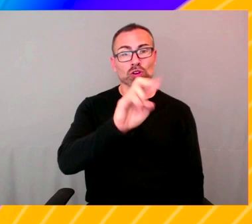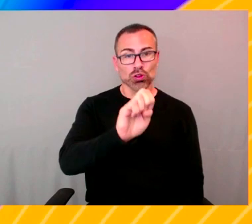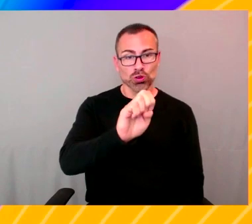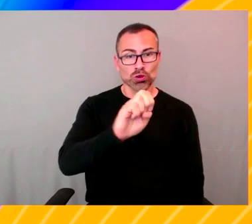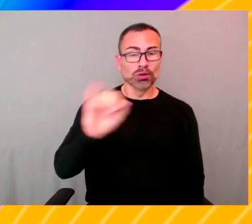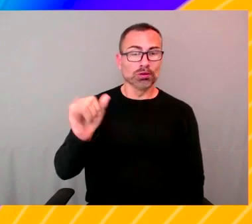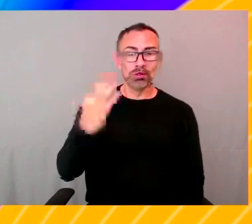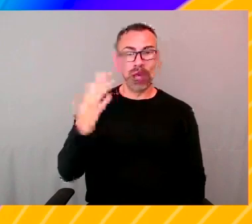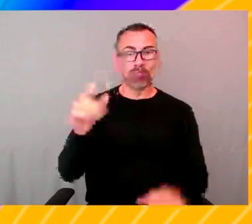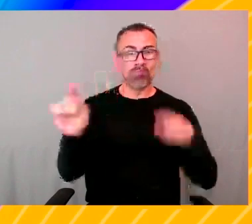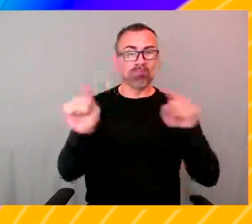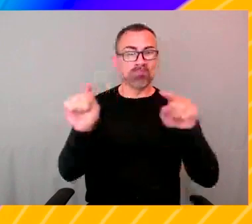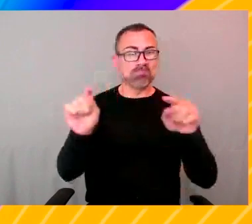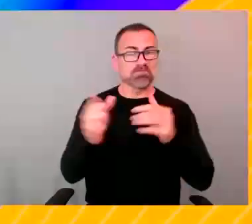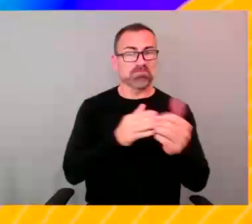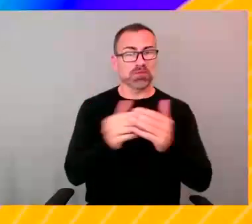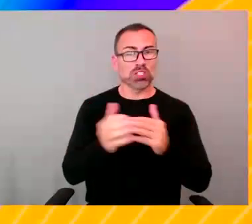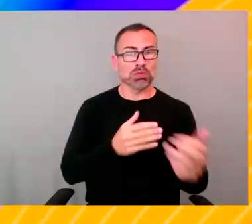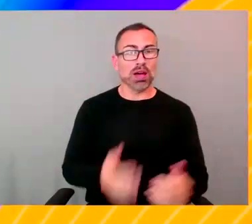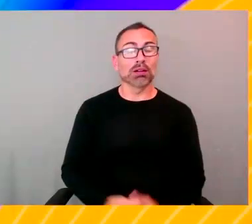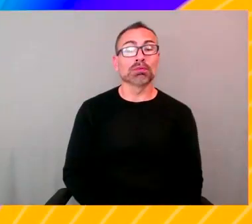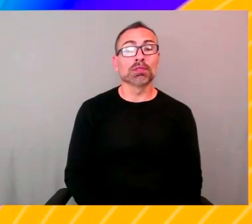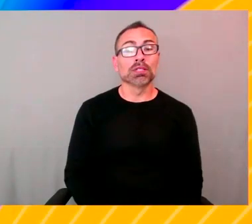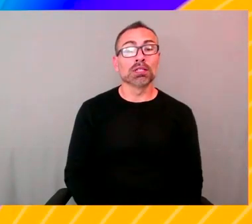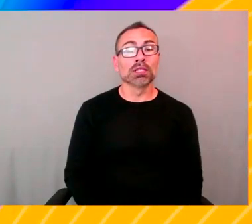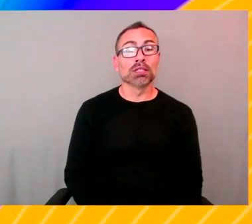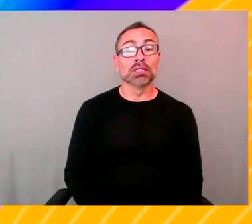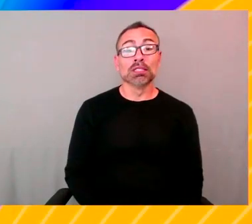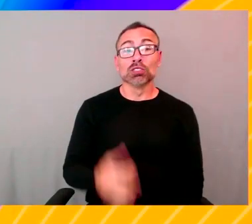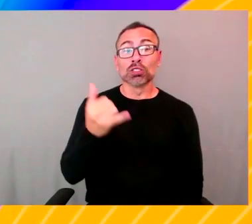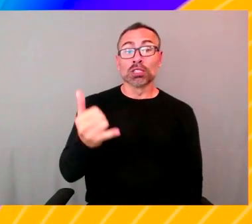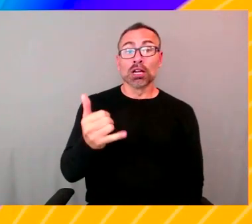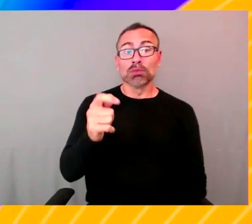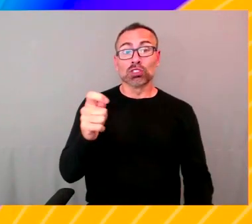So if I Awesome. switch over to AWS Glue console,